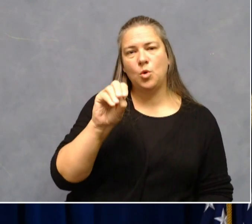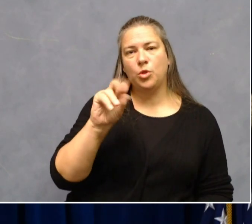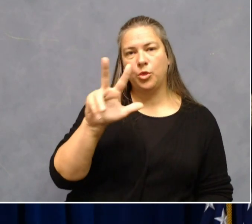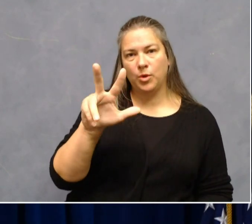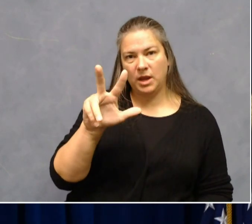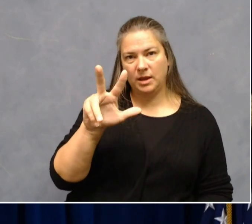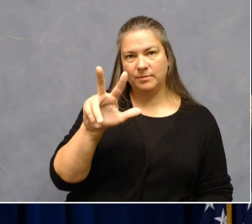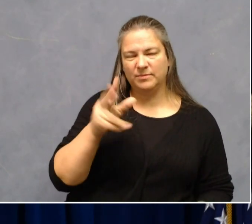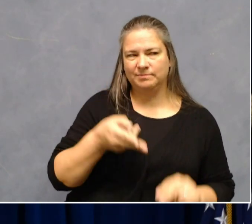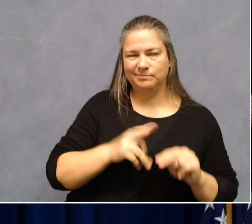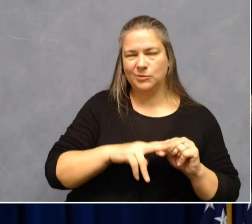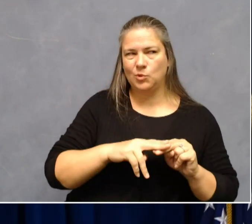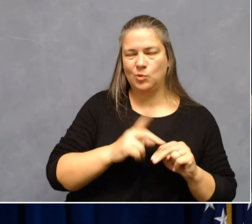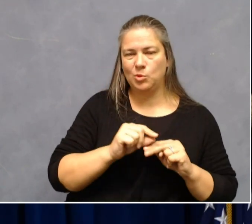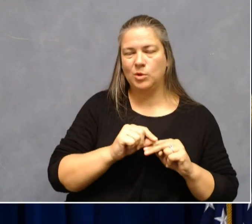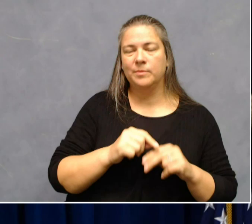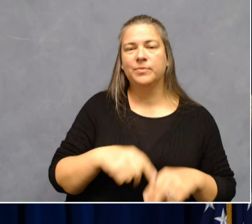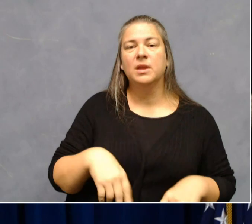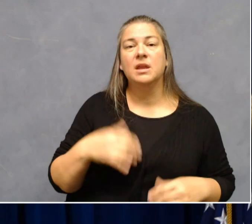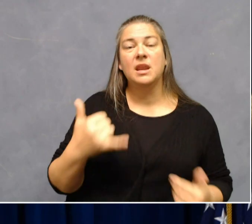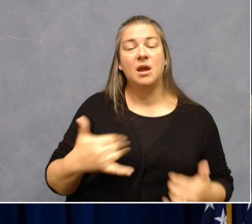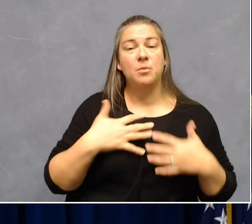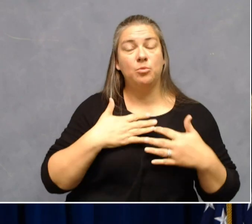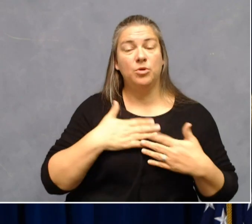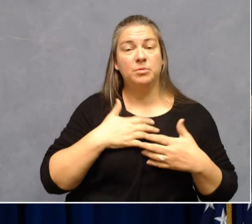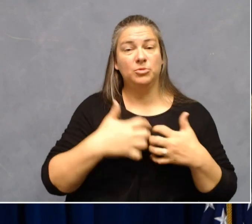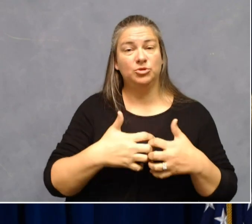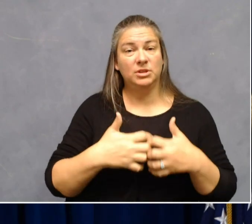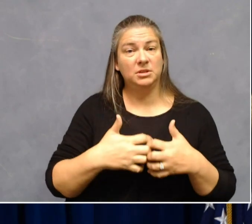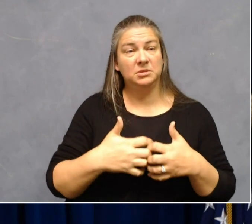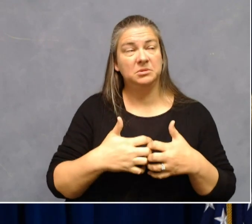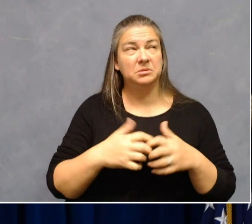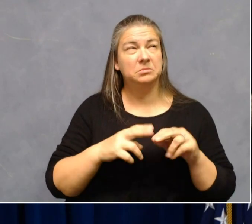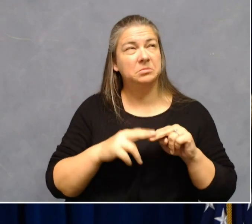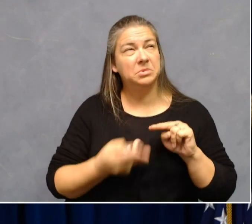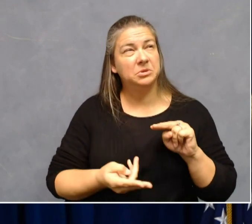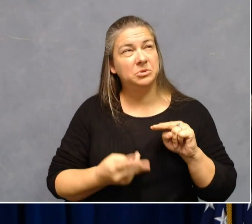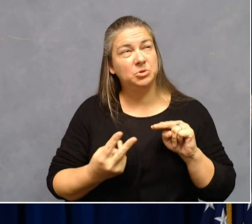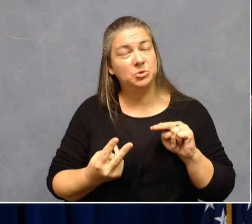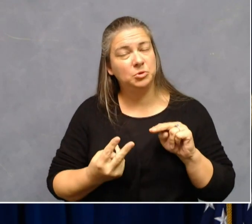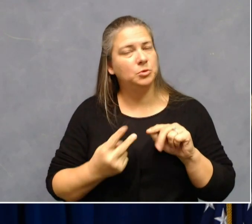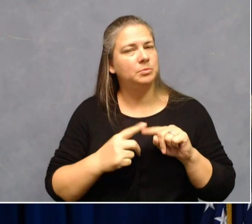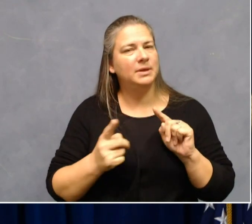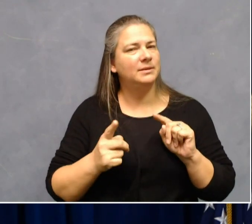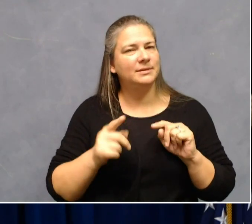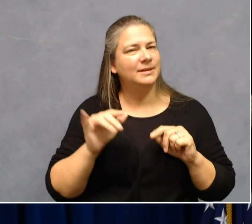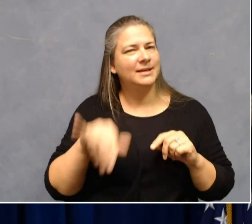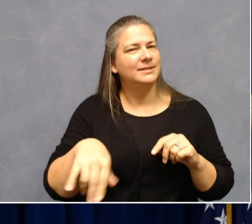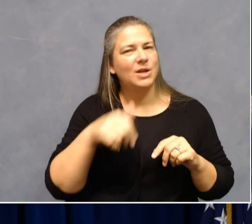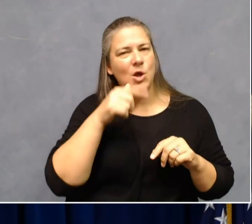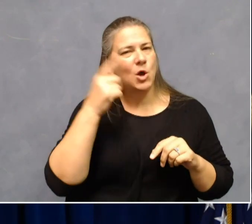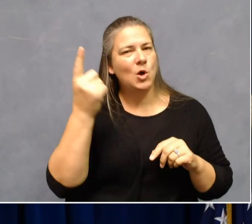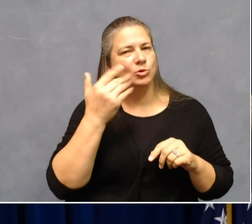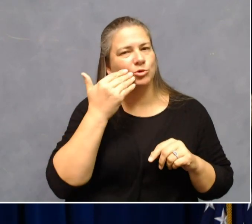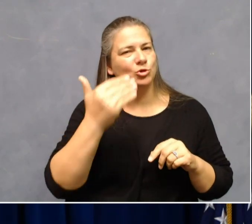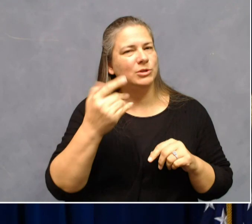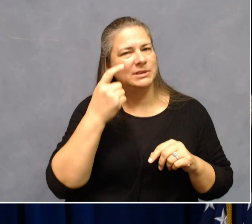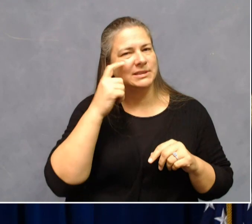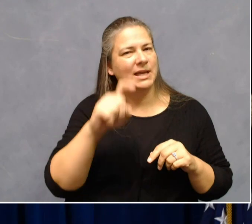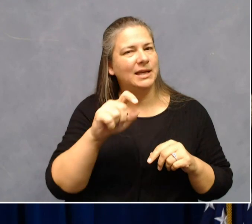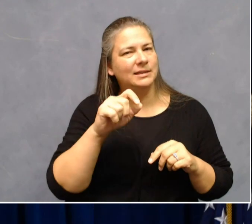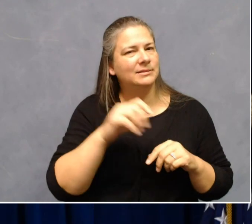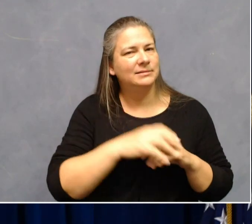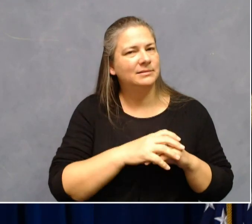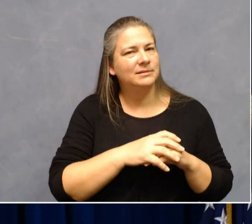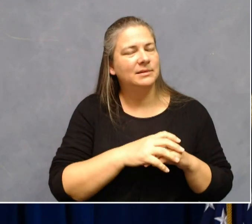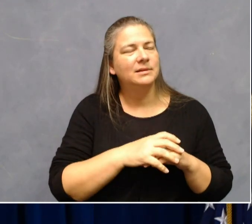yesterday. Currently on a ventilator, 2 less. But folks, that's not always a good sign, because the reasons for being off